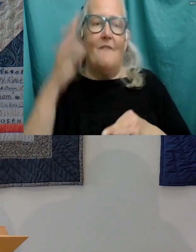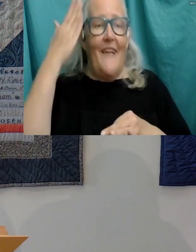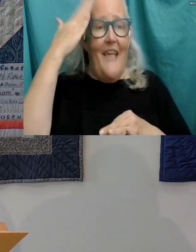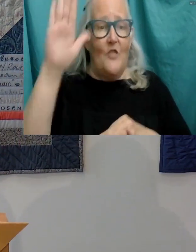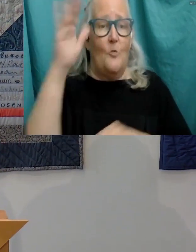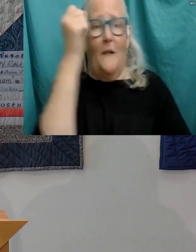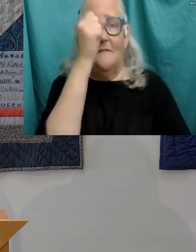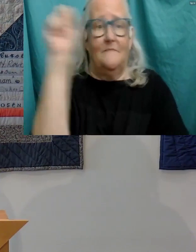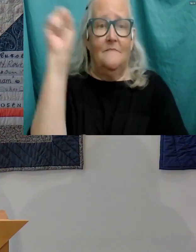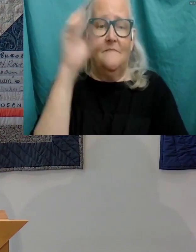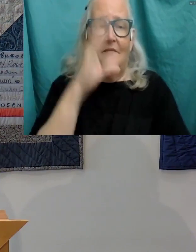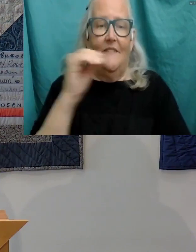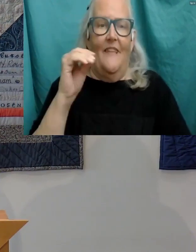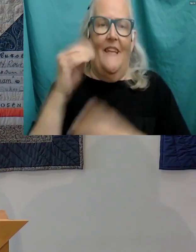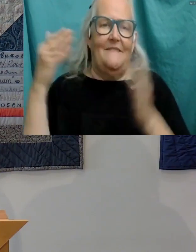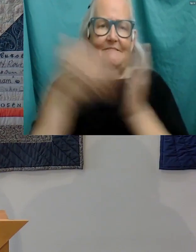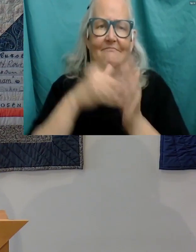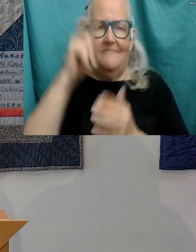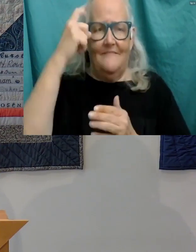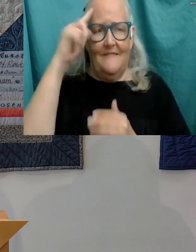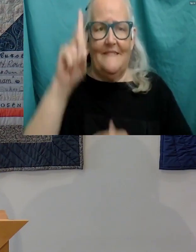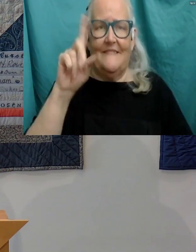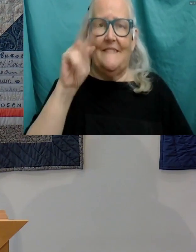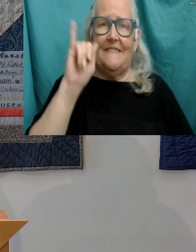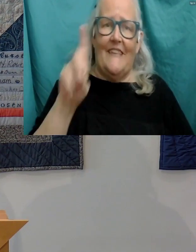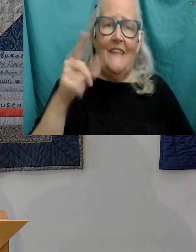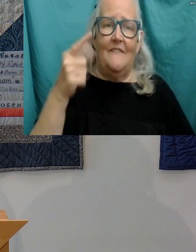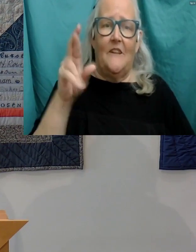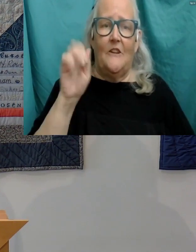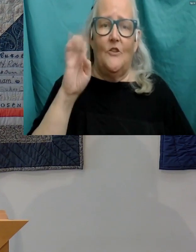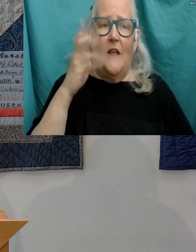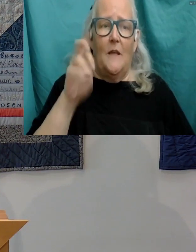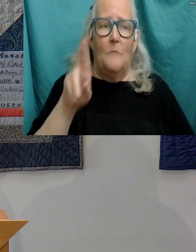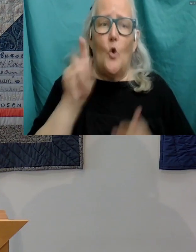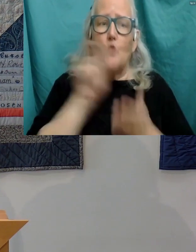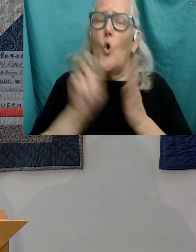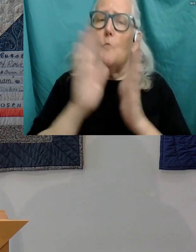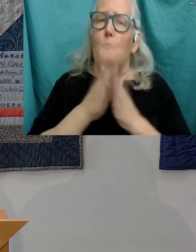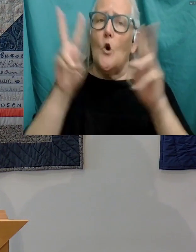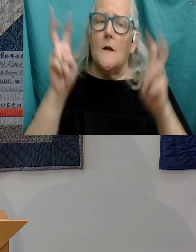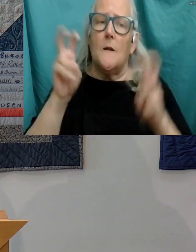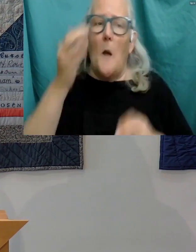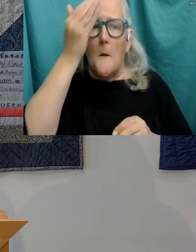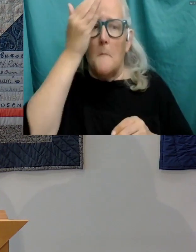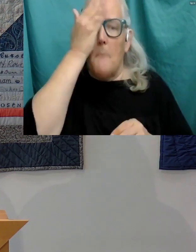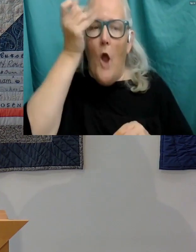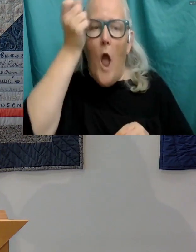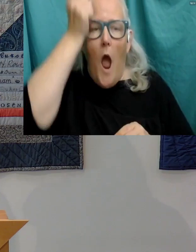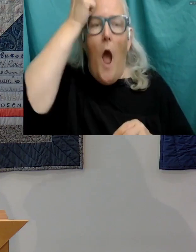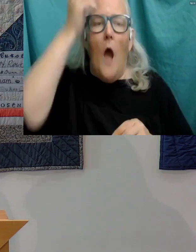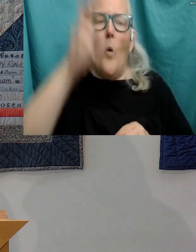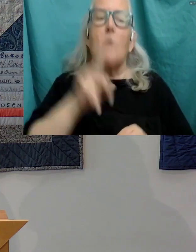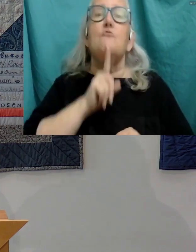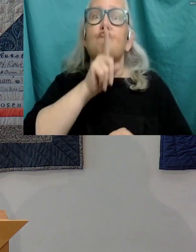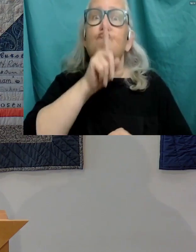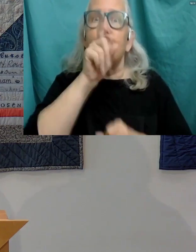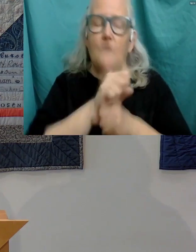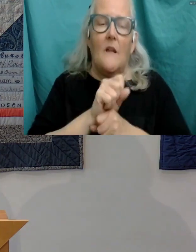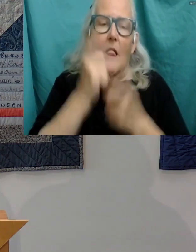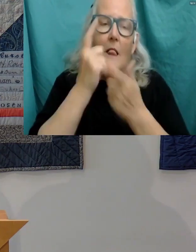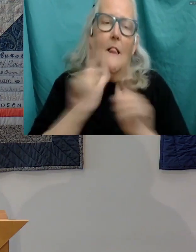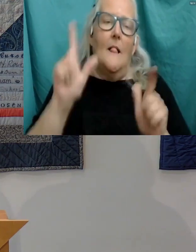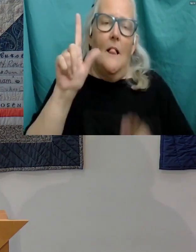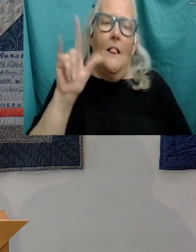David Graeber's book, Pirate Enlightenment or the Real Libertalia. He notes that most historians don't even